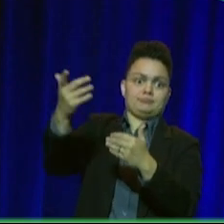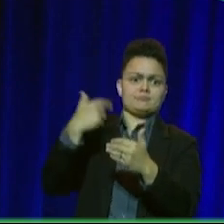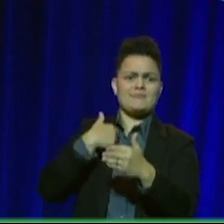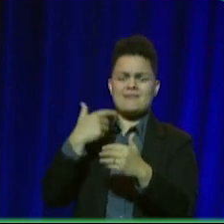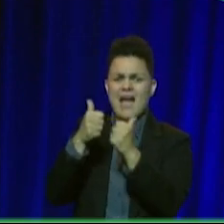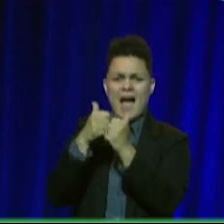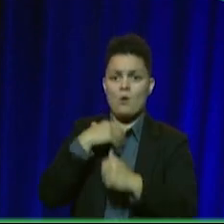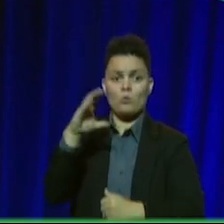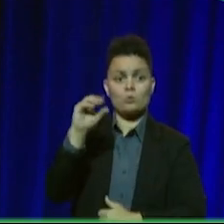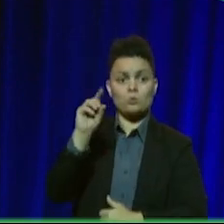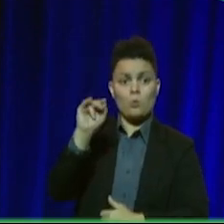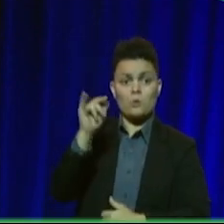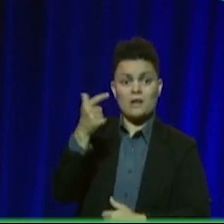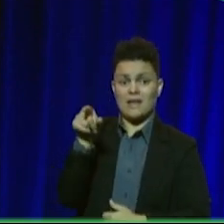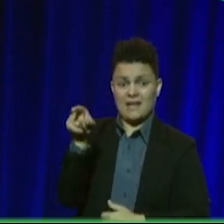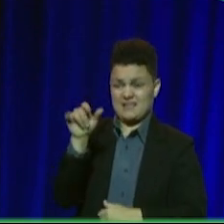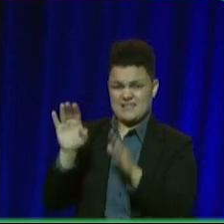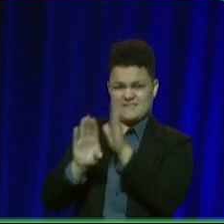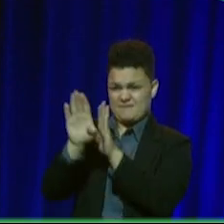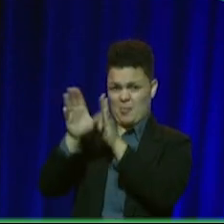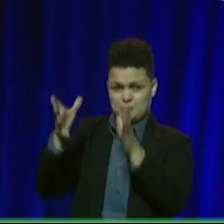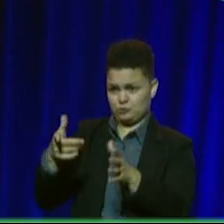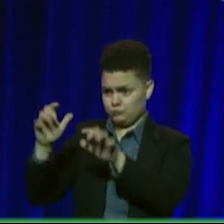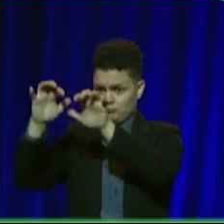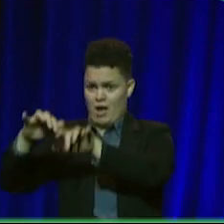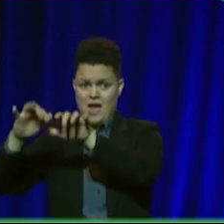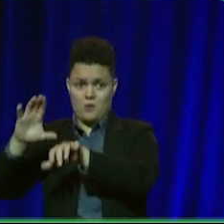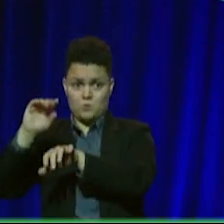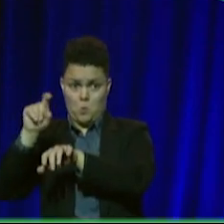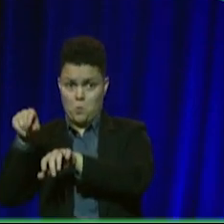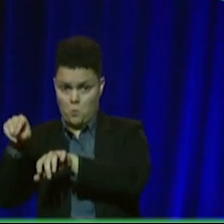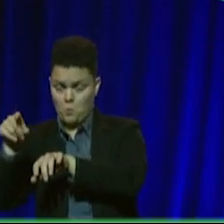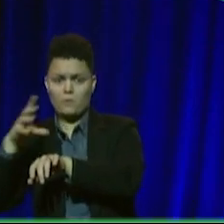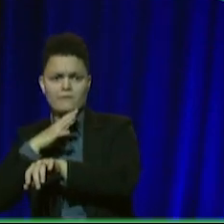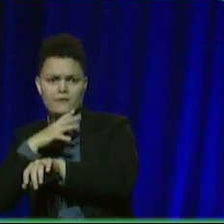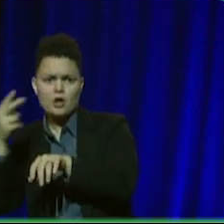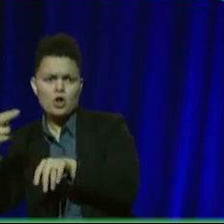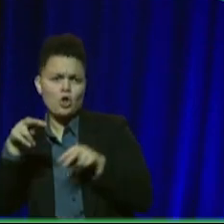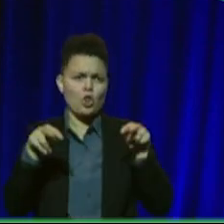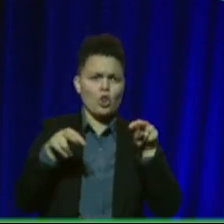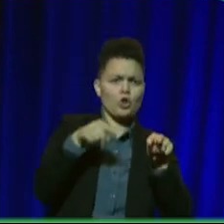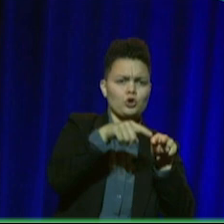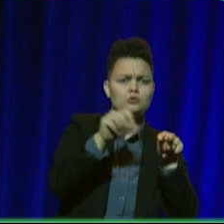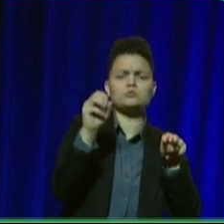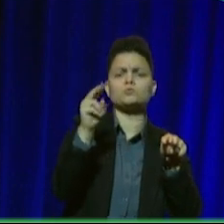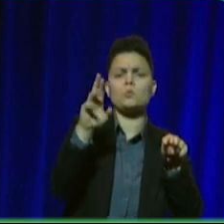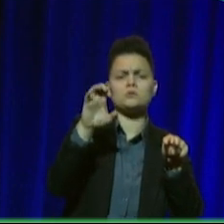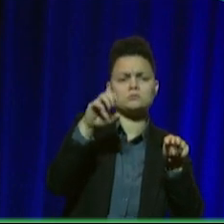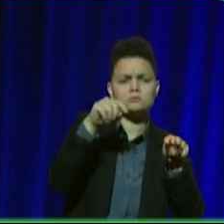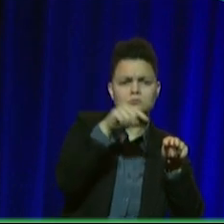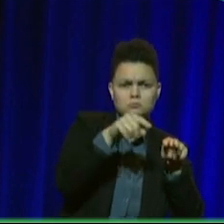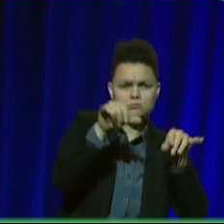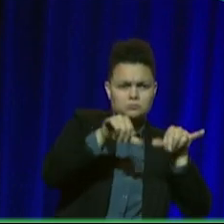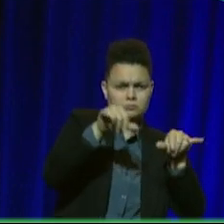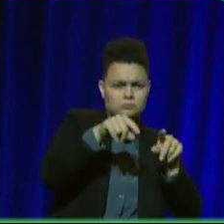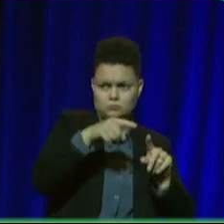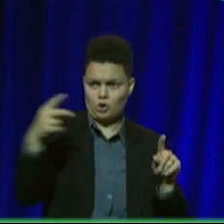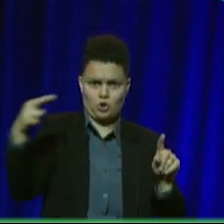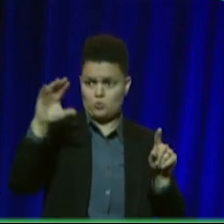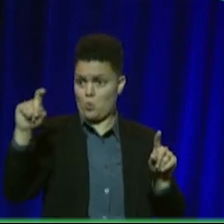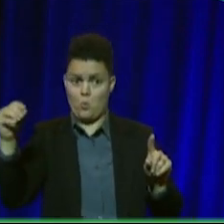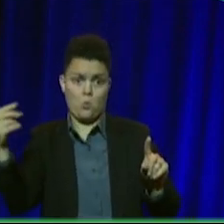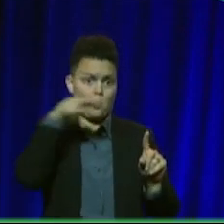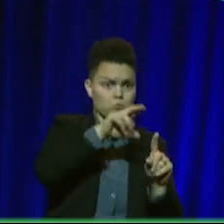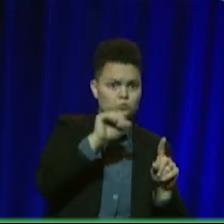so that it's taken care of at the source. And what I mean by that is, envision a system where a developer can literally just highlight the